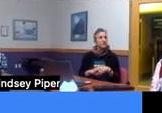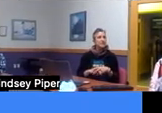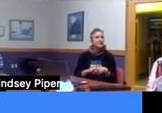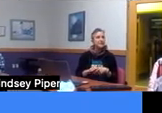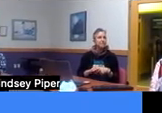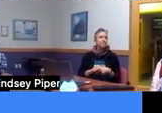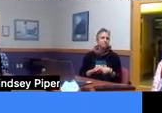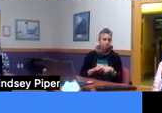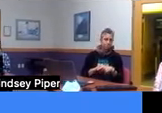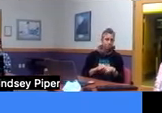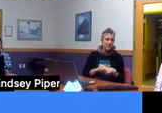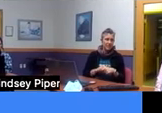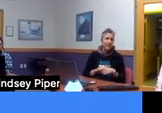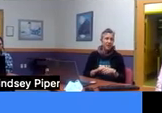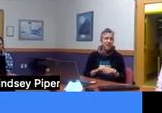issues.